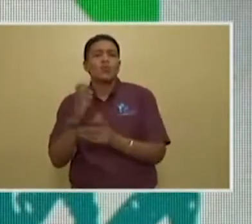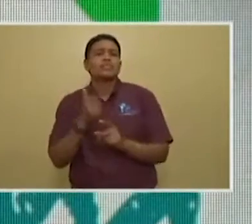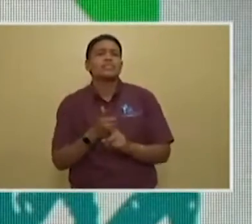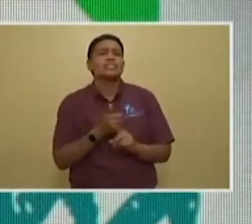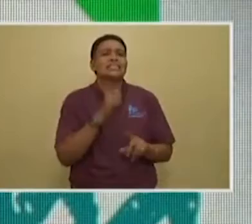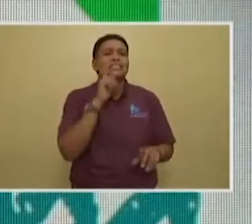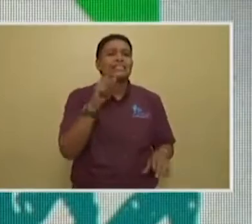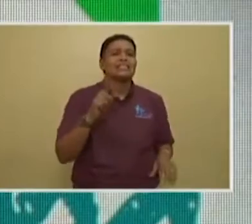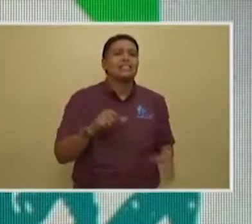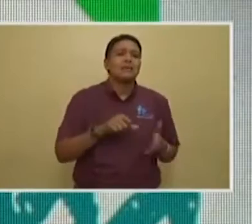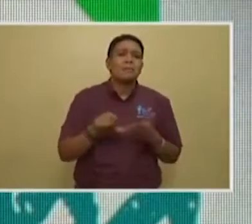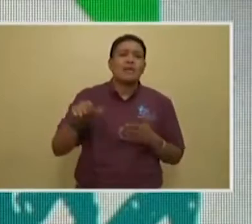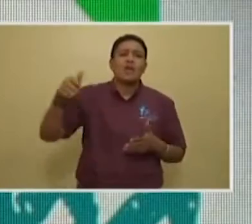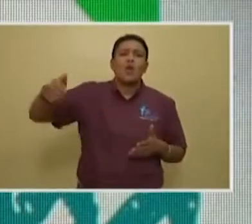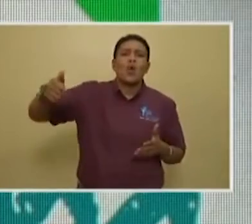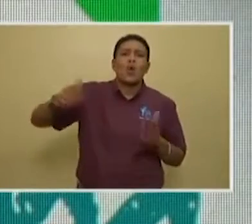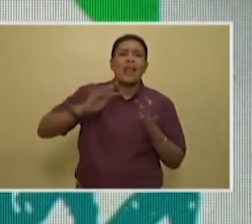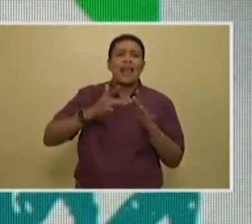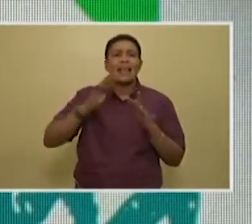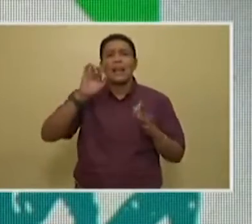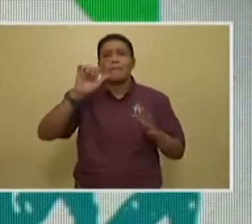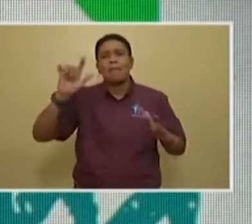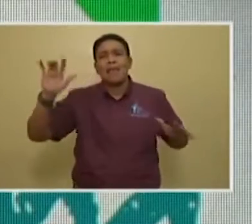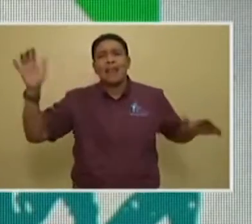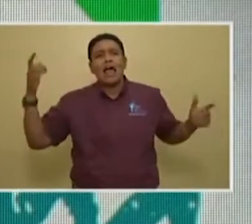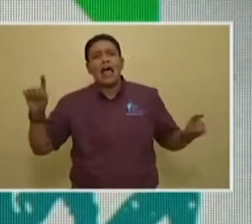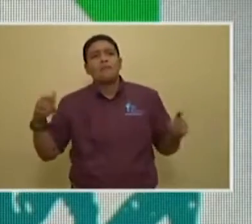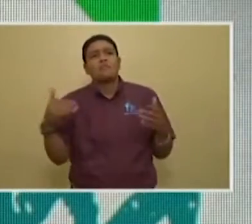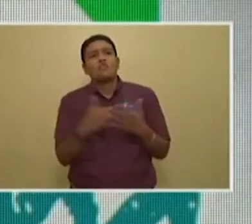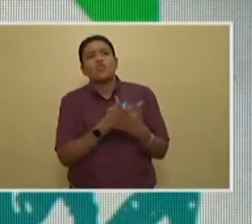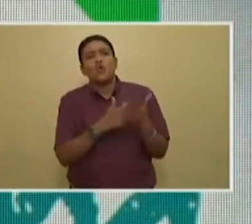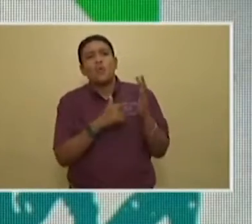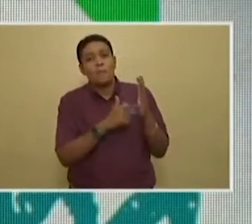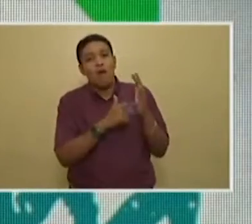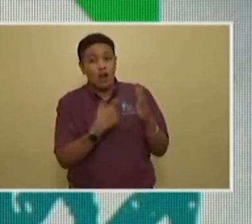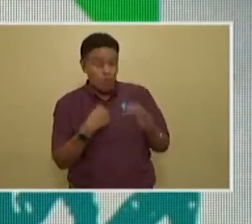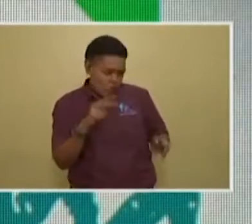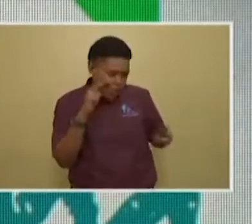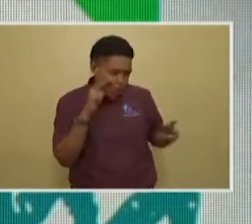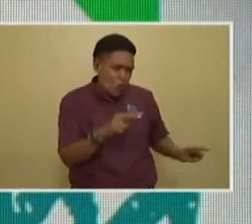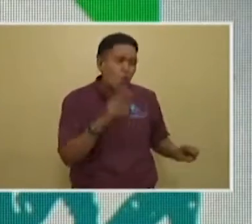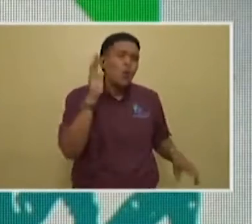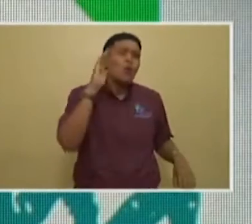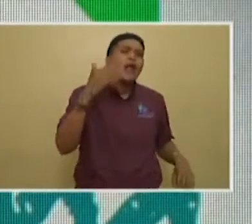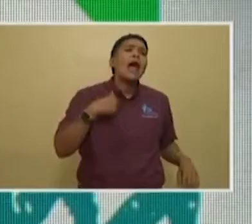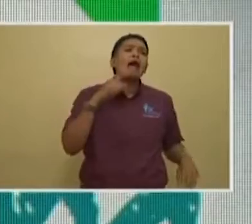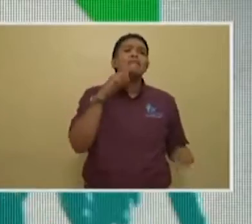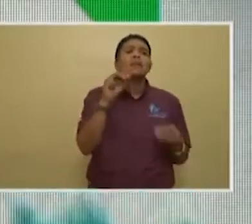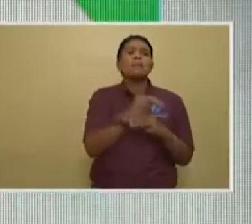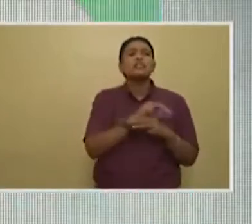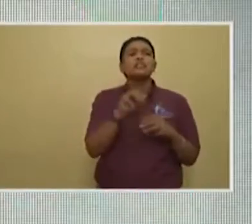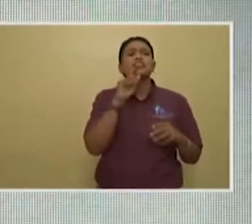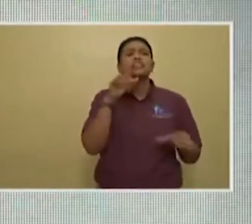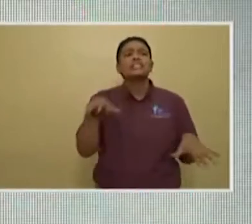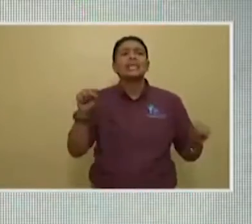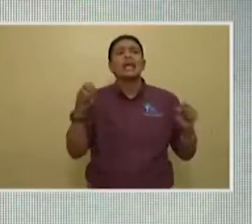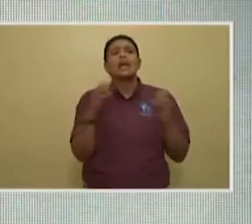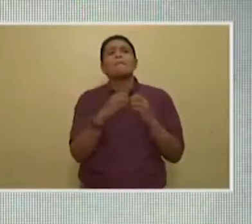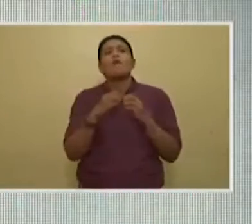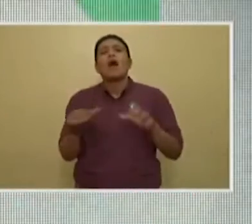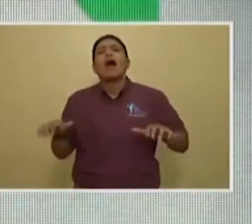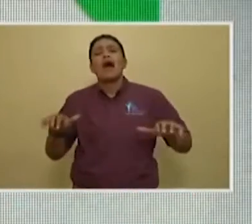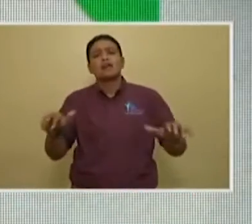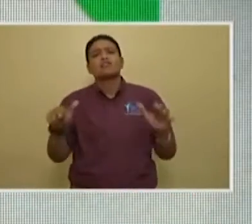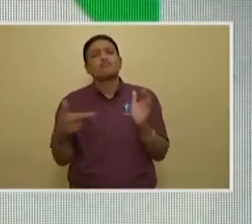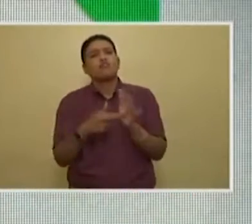pay their own internet bill and so forth. The new model that we're looking at would have the ministry take a more active role